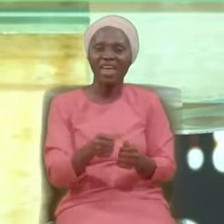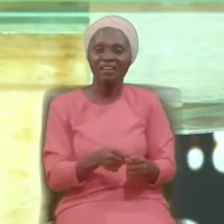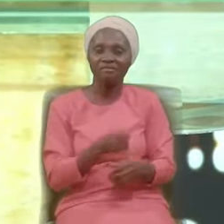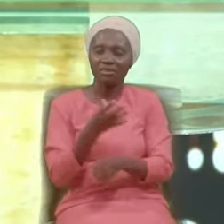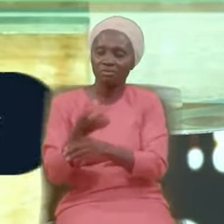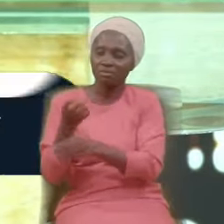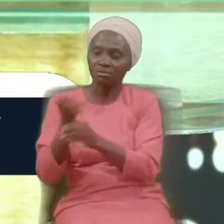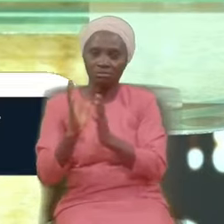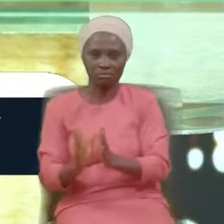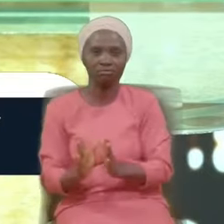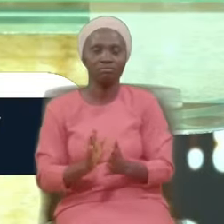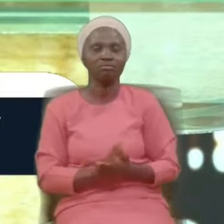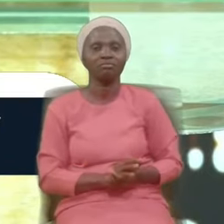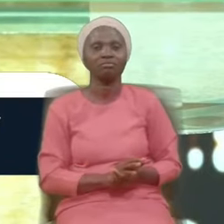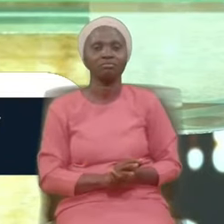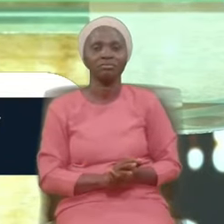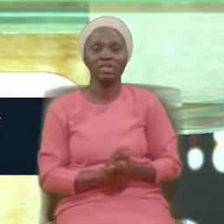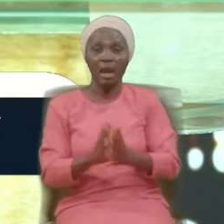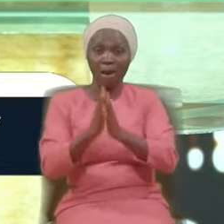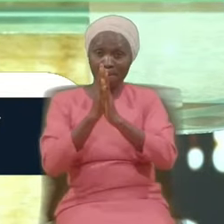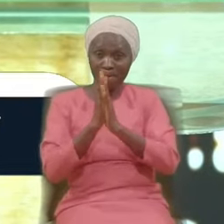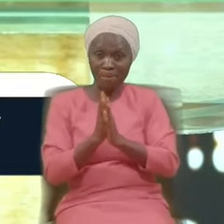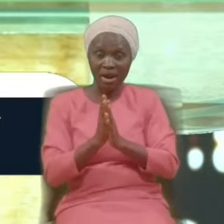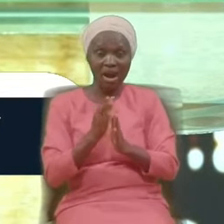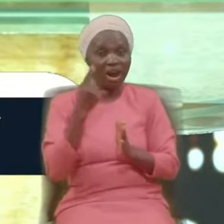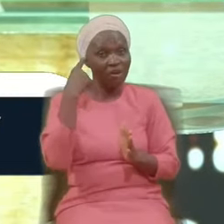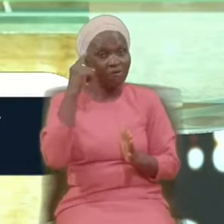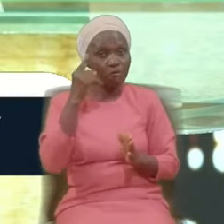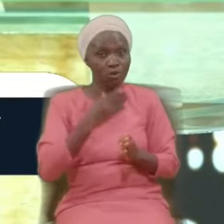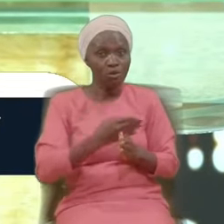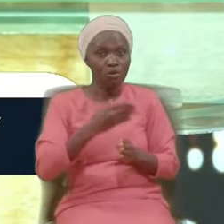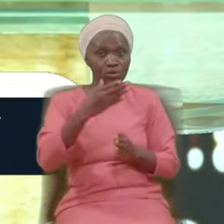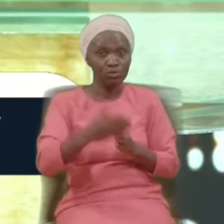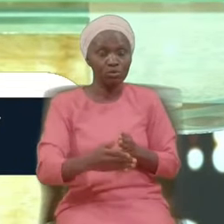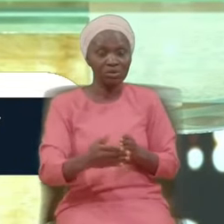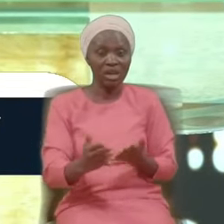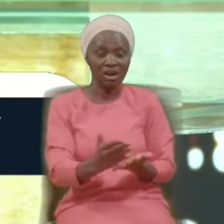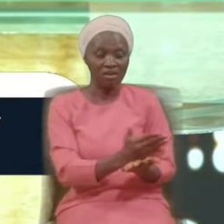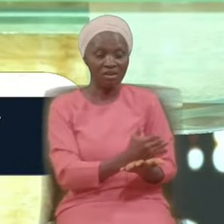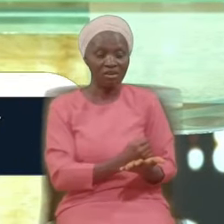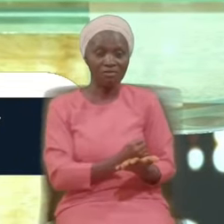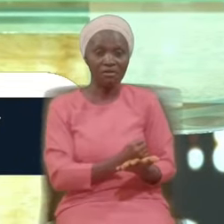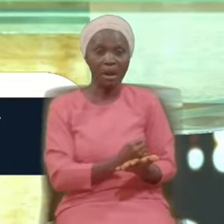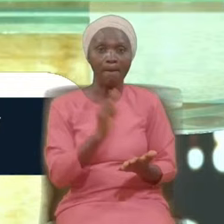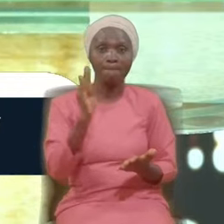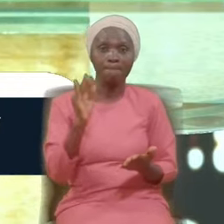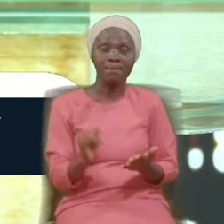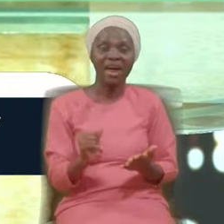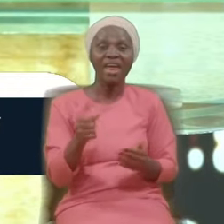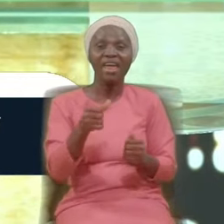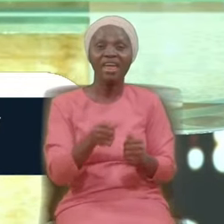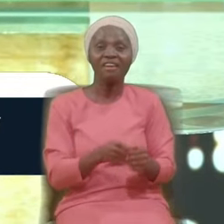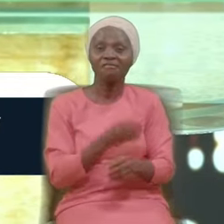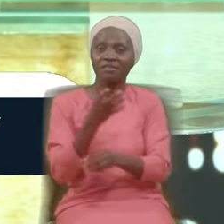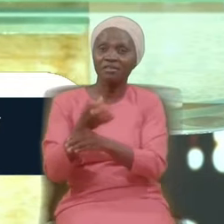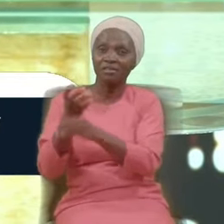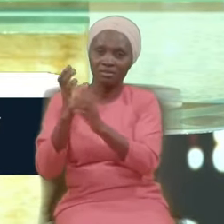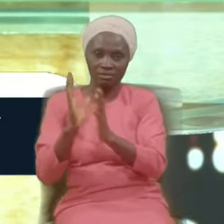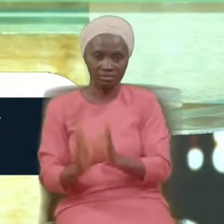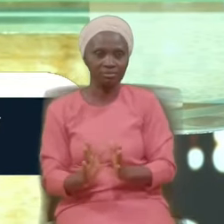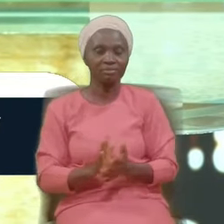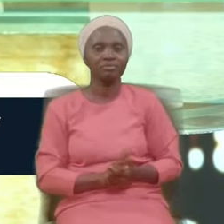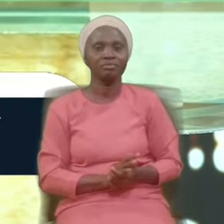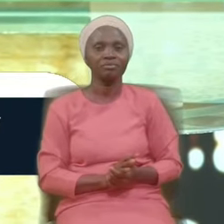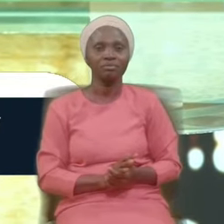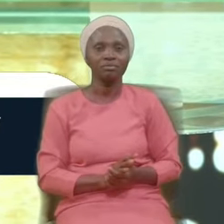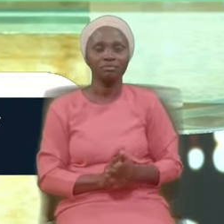prayer for total recovery by every supplicant. How many